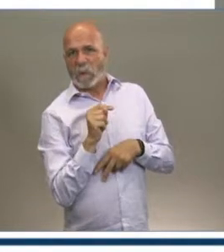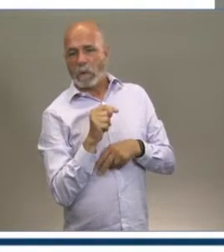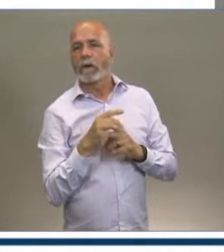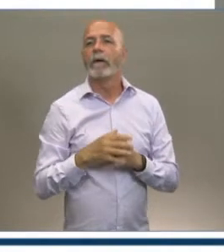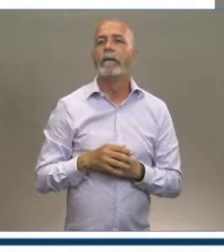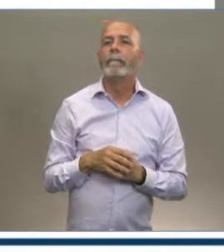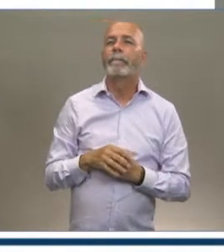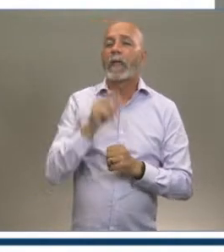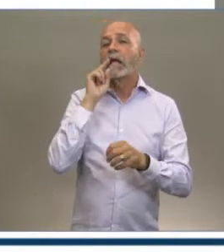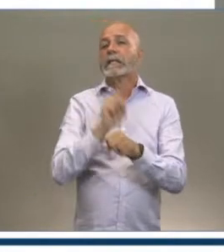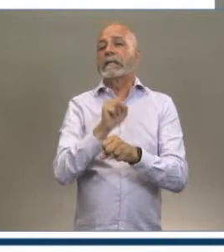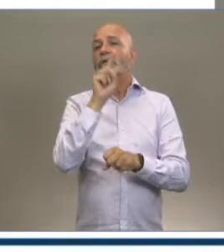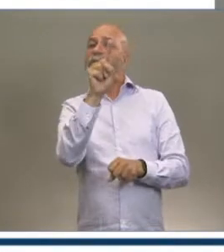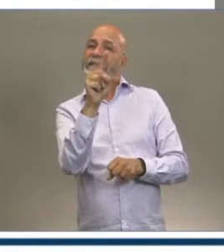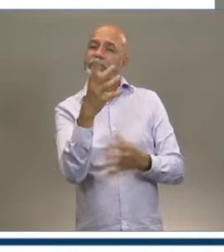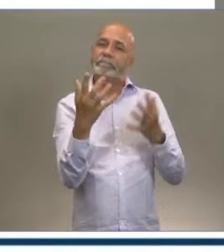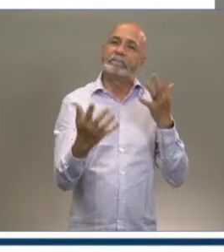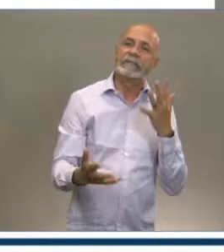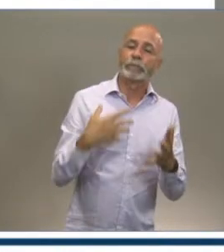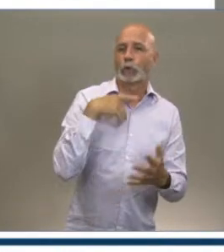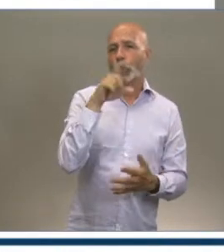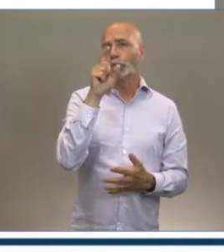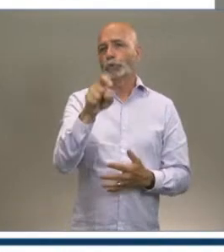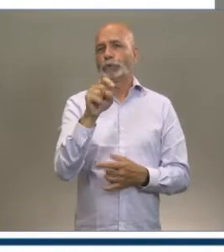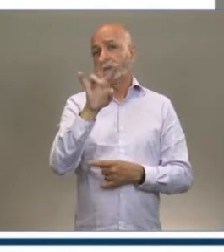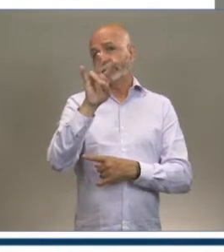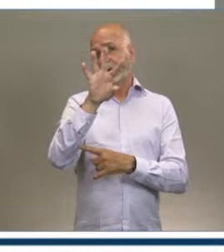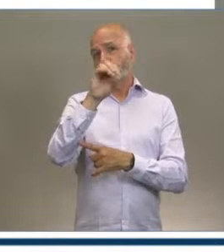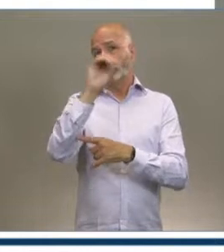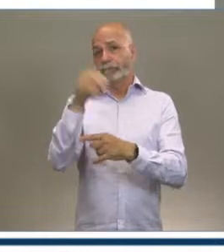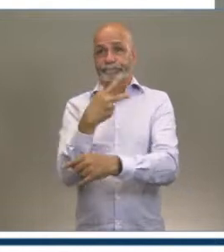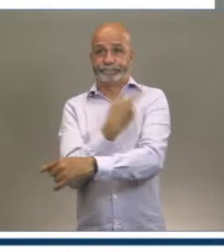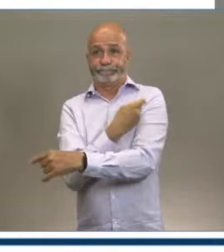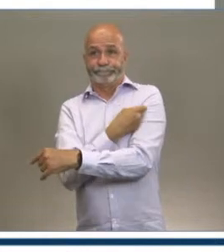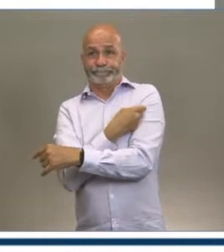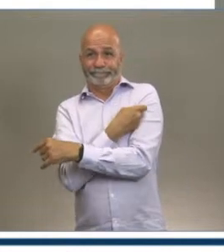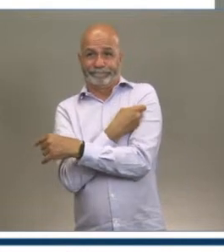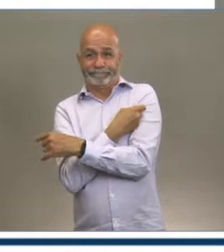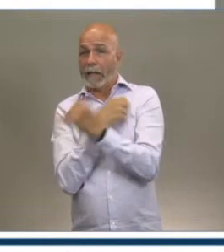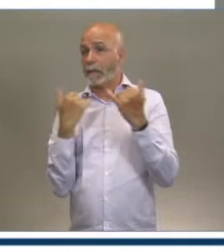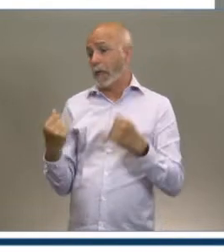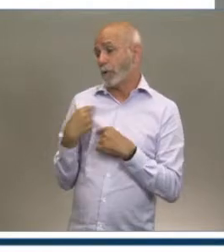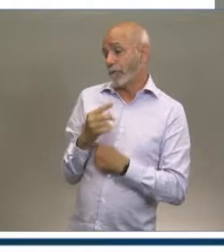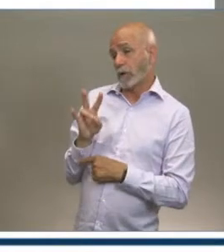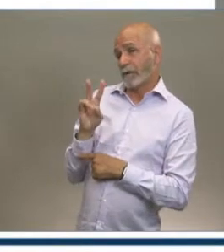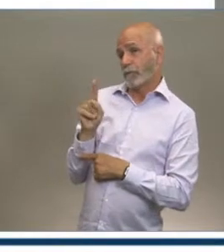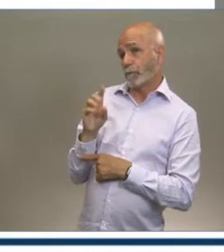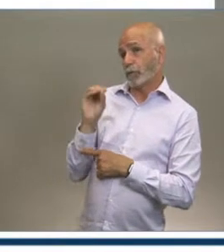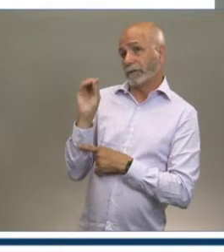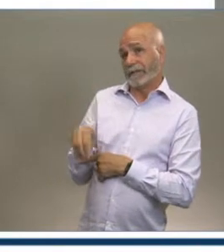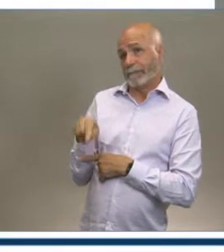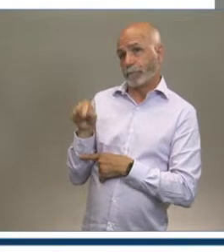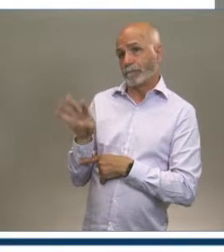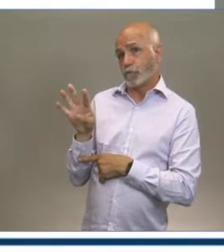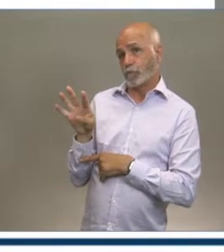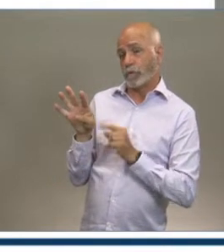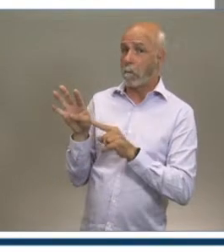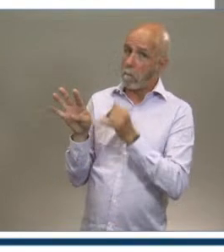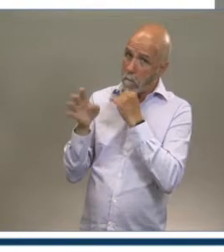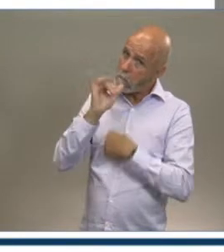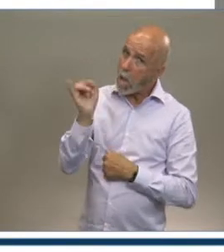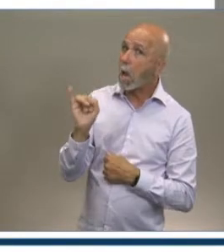1 dose of vaccine. Today, we're at 71.4%. And that's the percentage of the